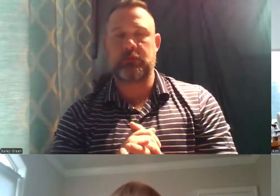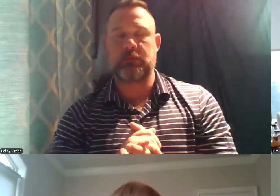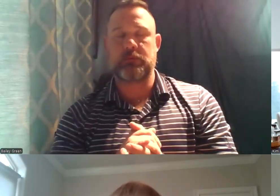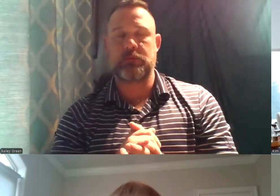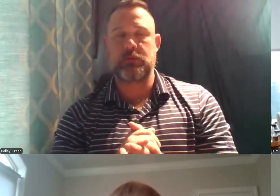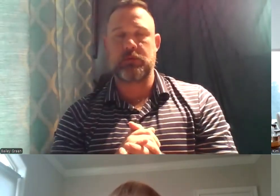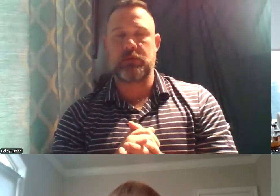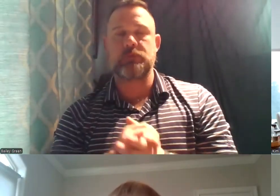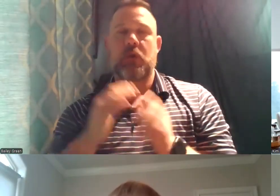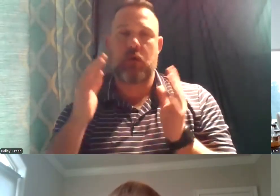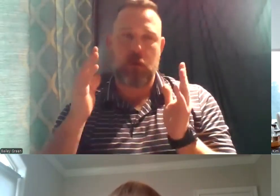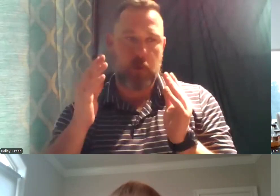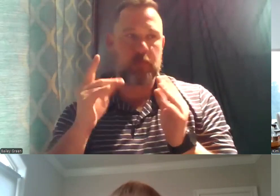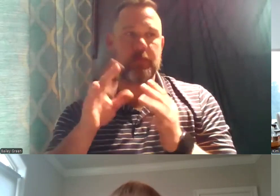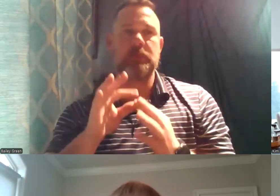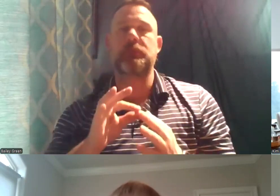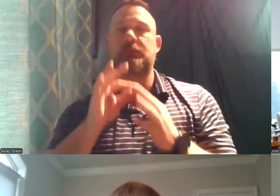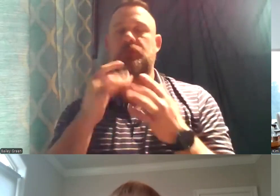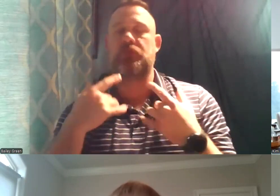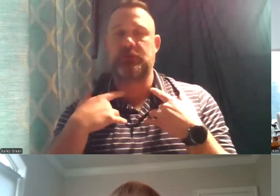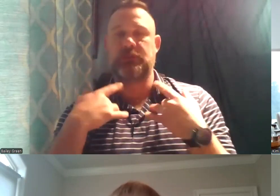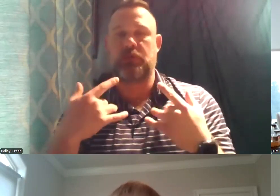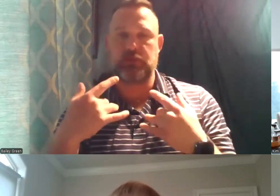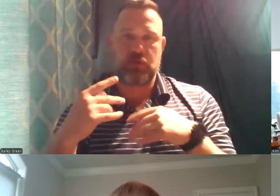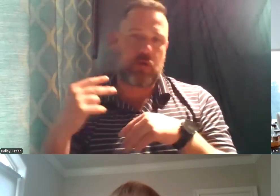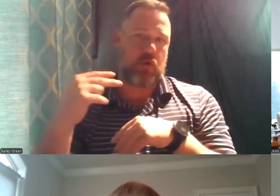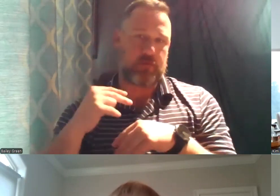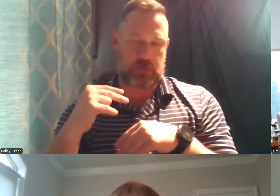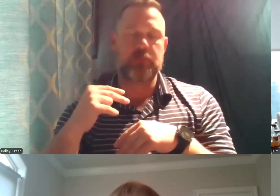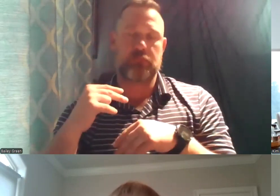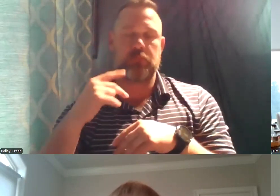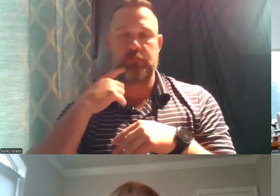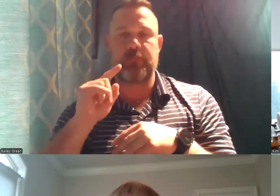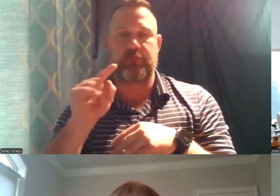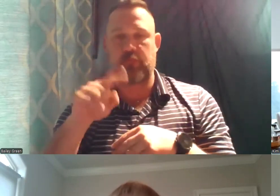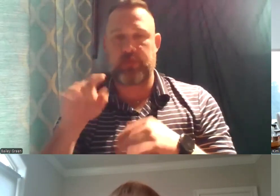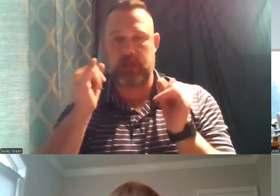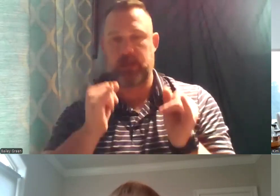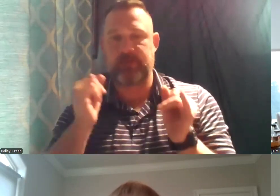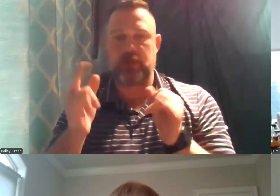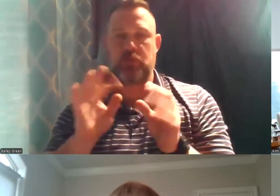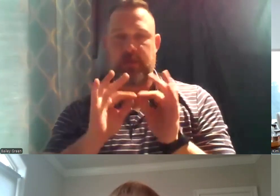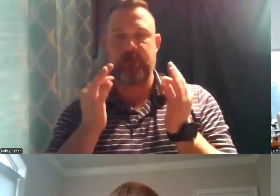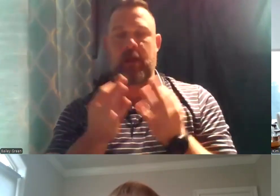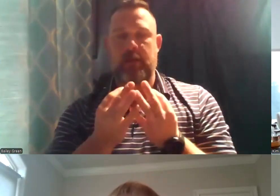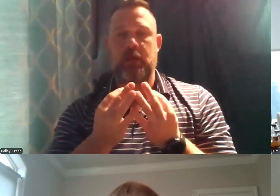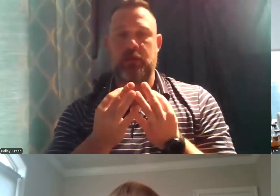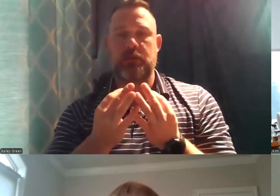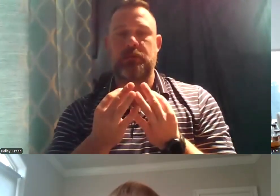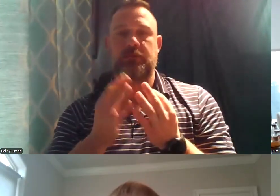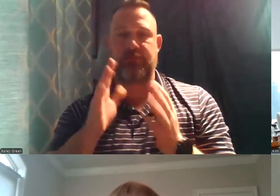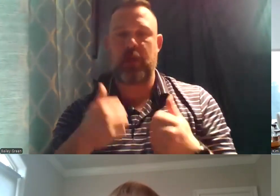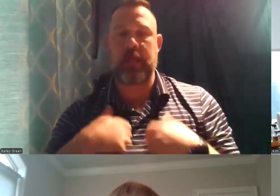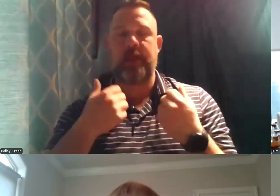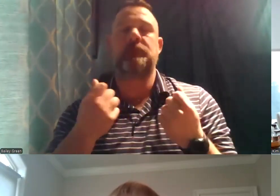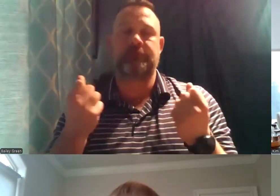that, there'll be some special consideration and oversight and support for these individuals and their families as they put their lives back